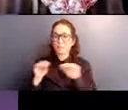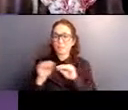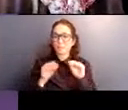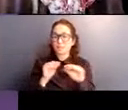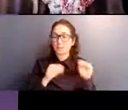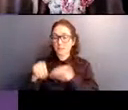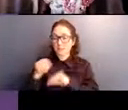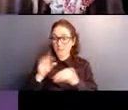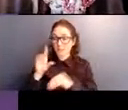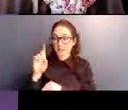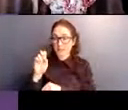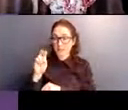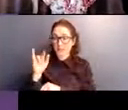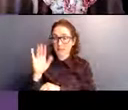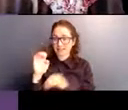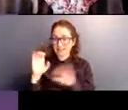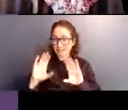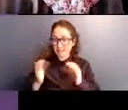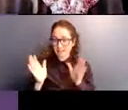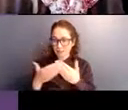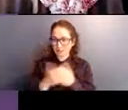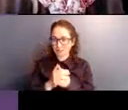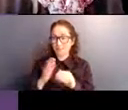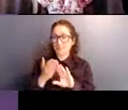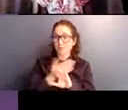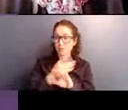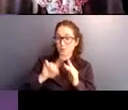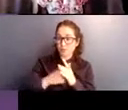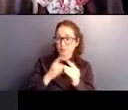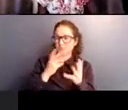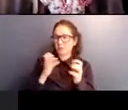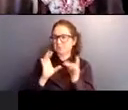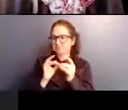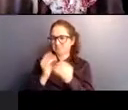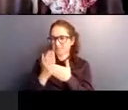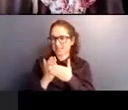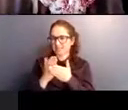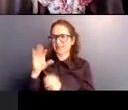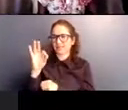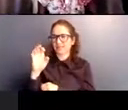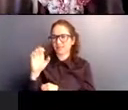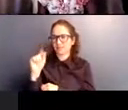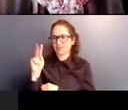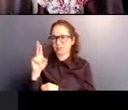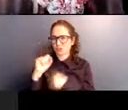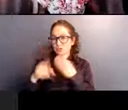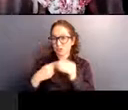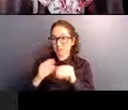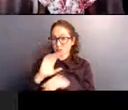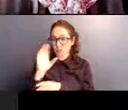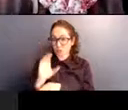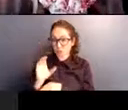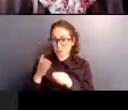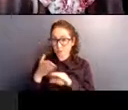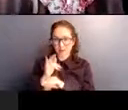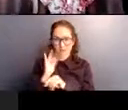classroom. And before we get started, I just wanted to go over a few features of our Zoom, and then we'll dive right into